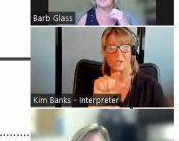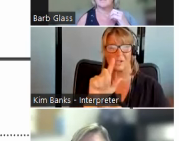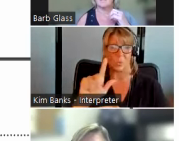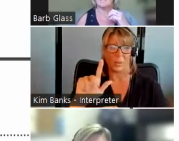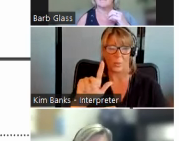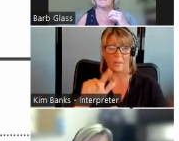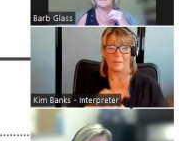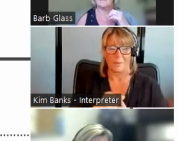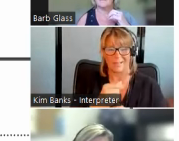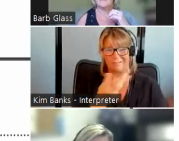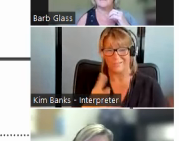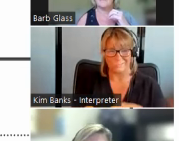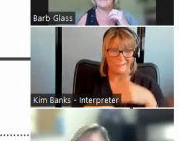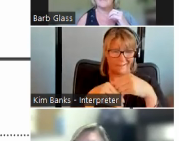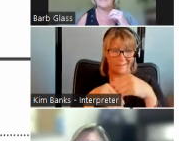things on it at the time.